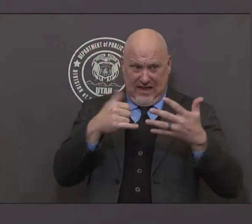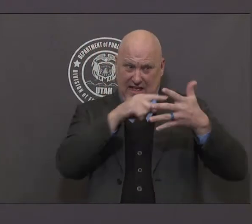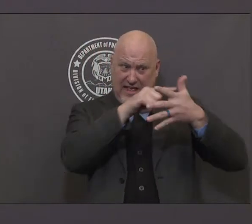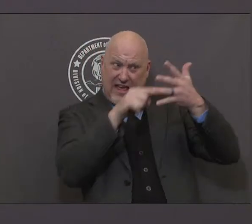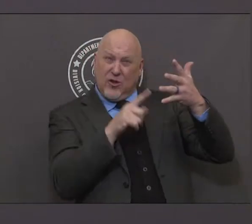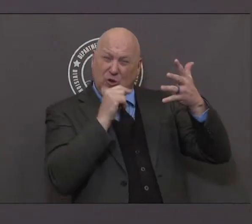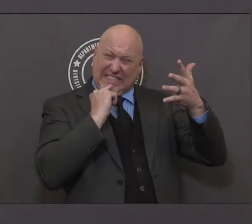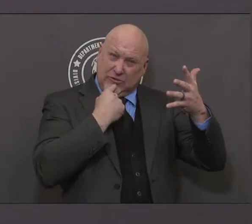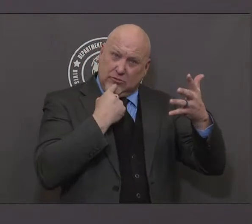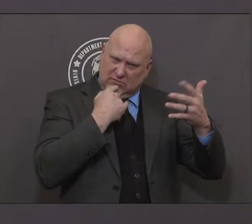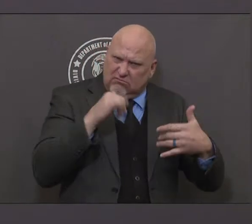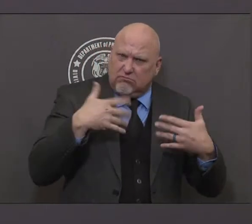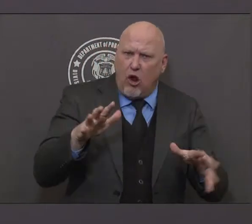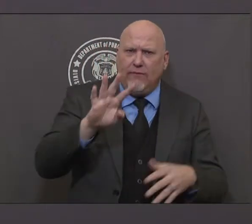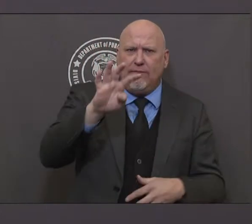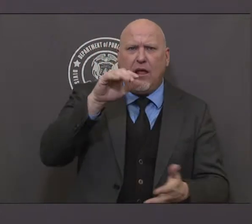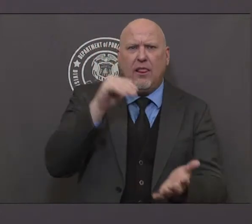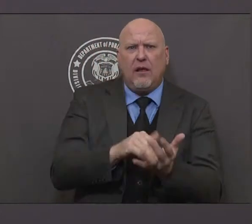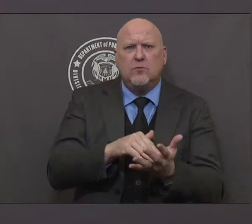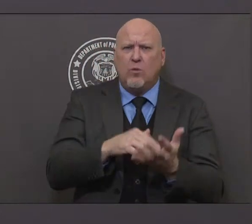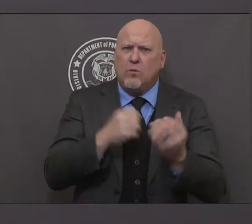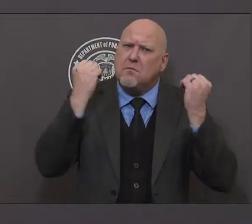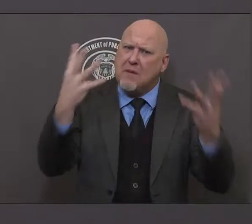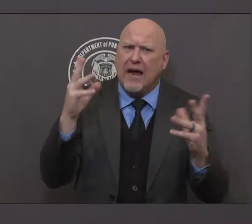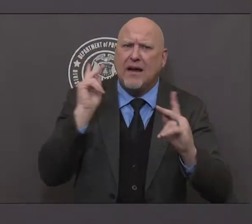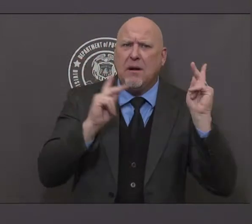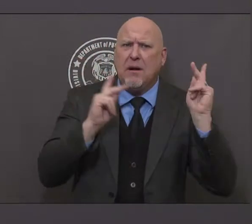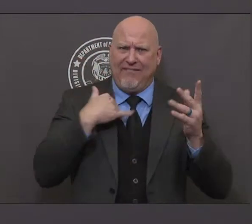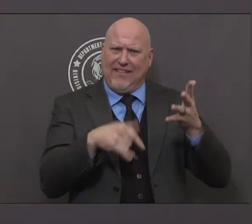if you have some of the other comorbidities that are out there.